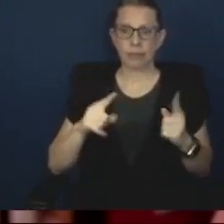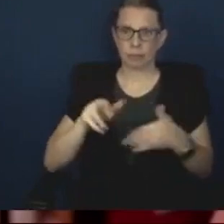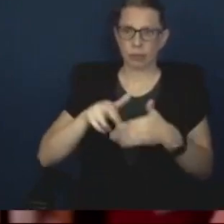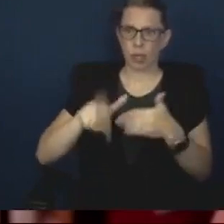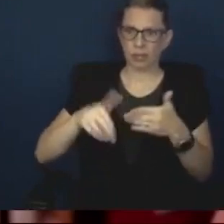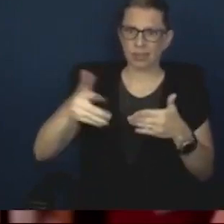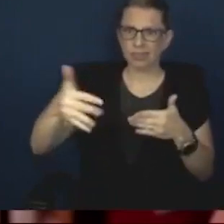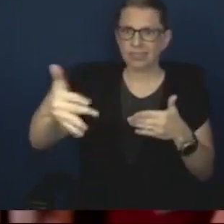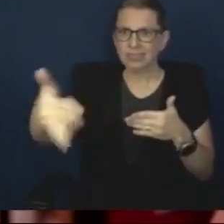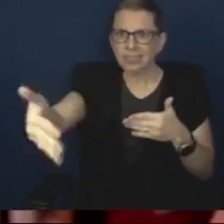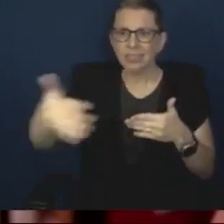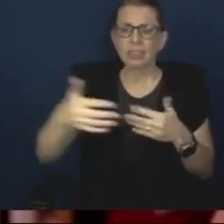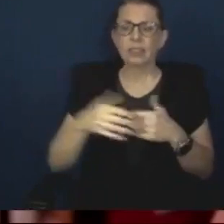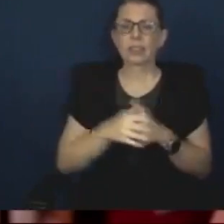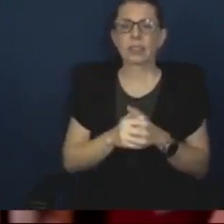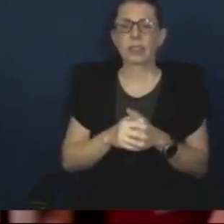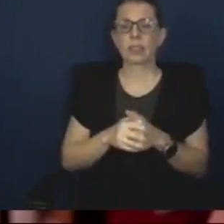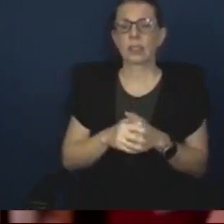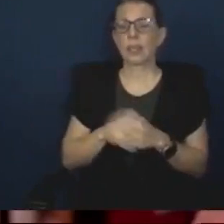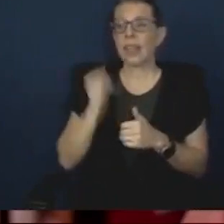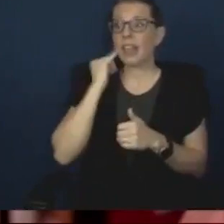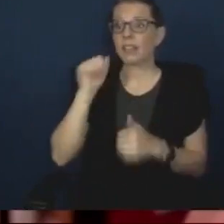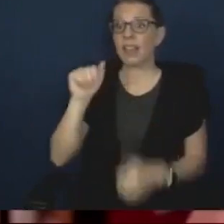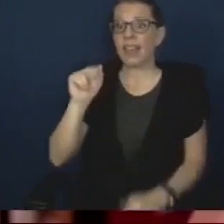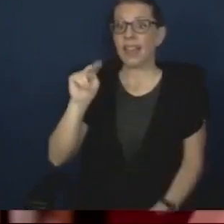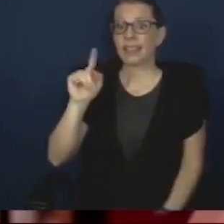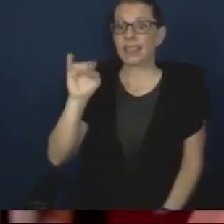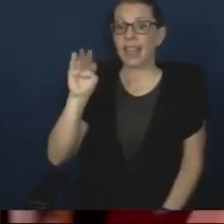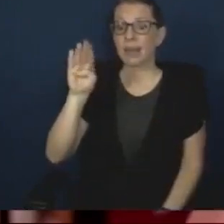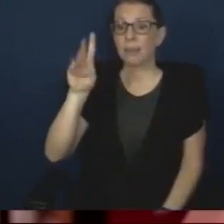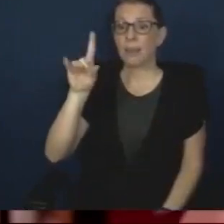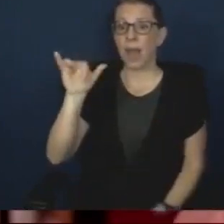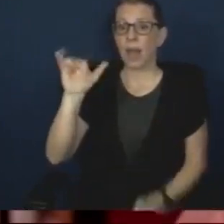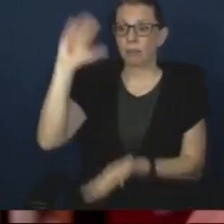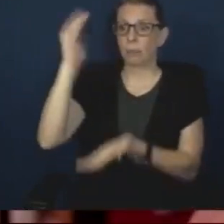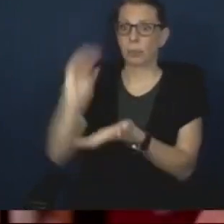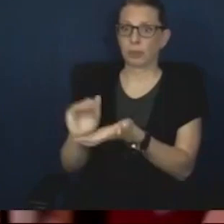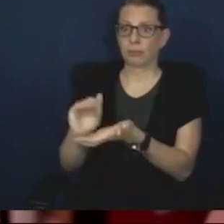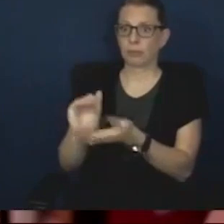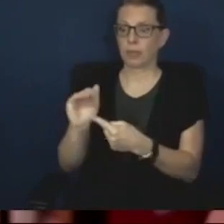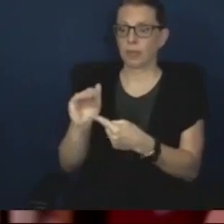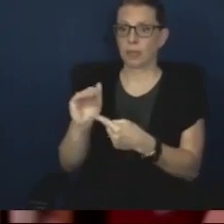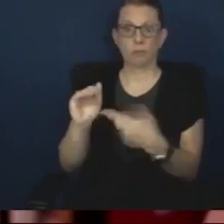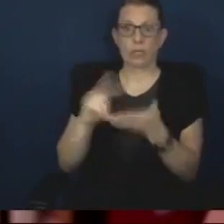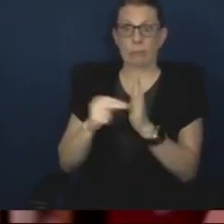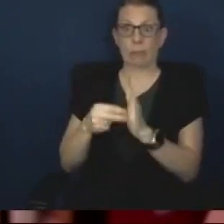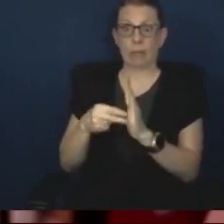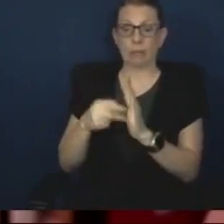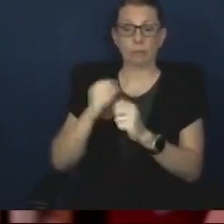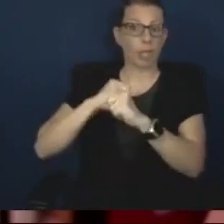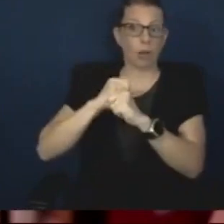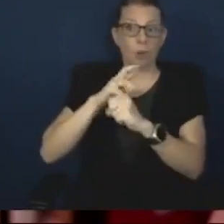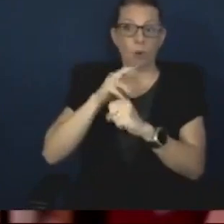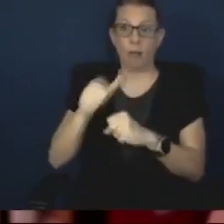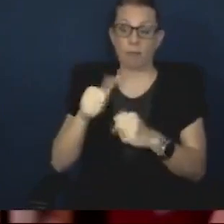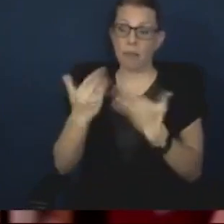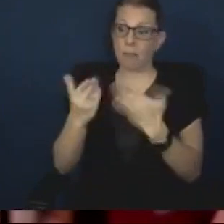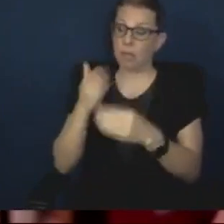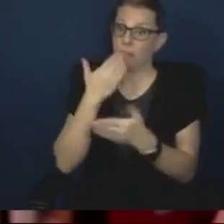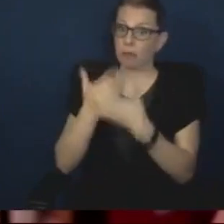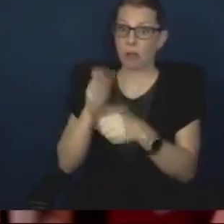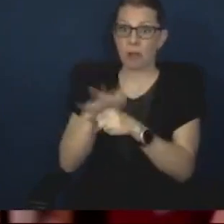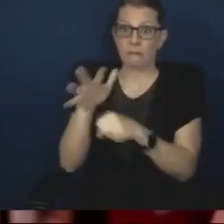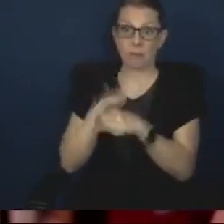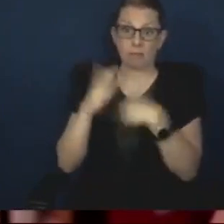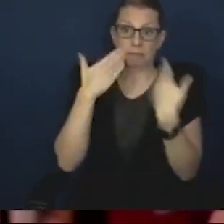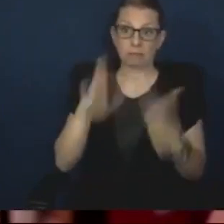drop to X number, what that means, because it might be that it's good enough. In a recent study, which we talked